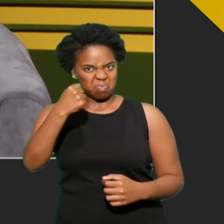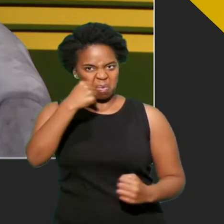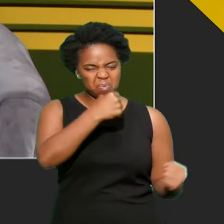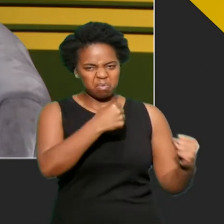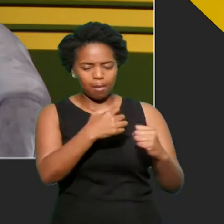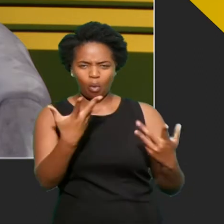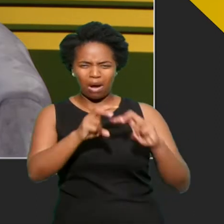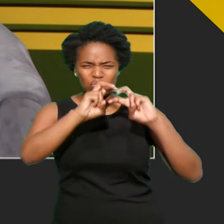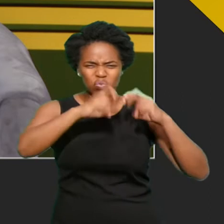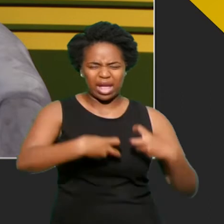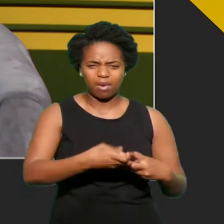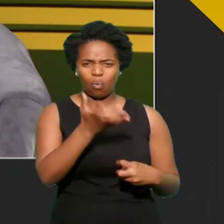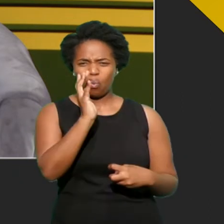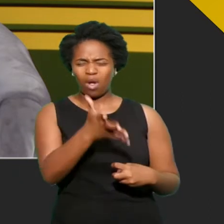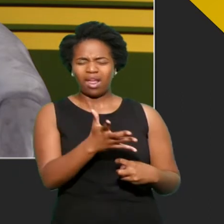sexual abuse,